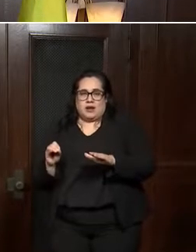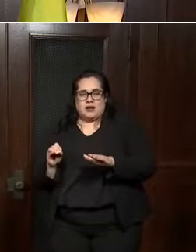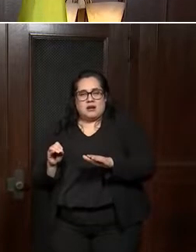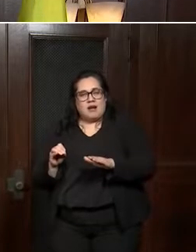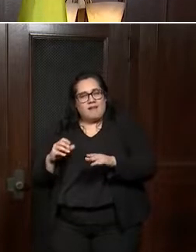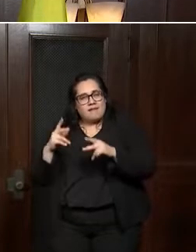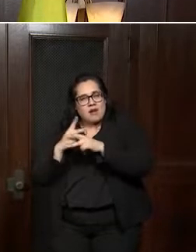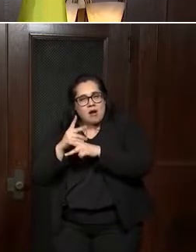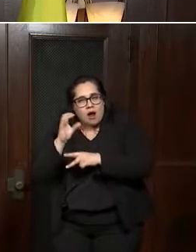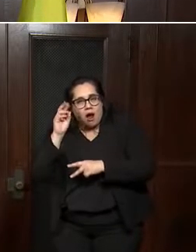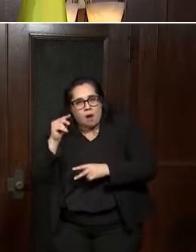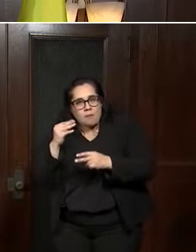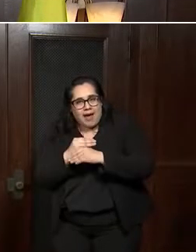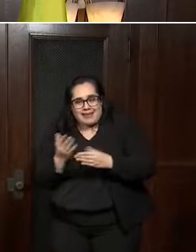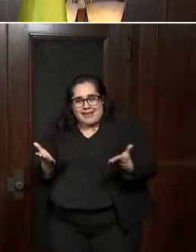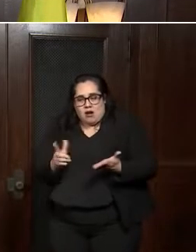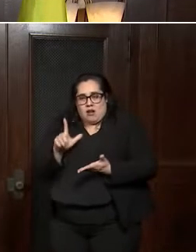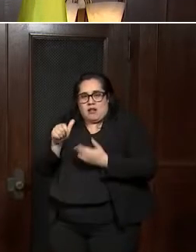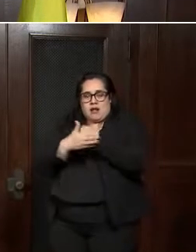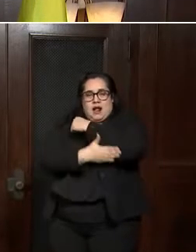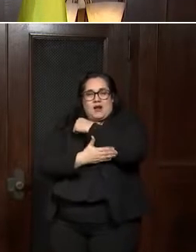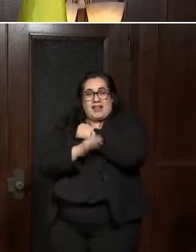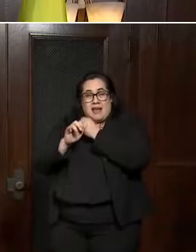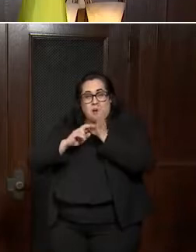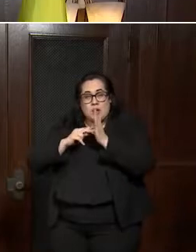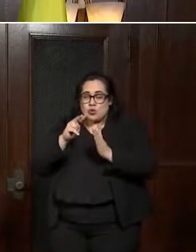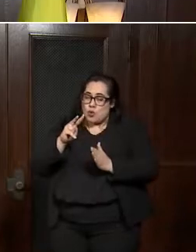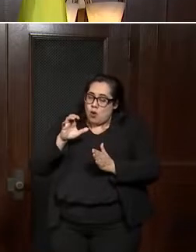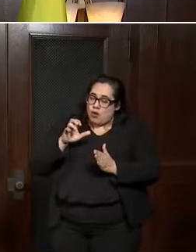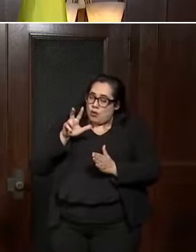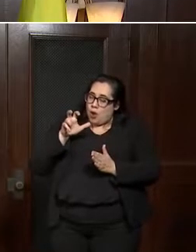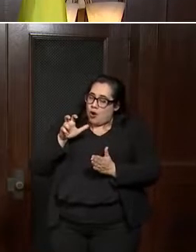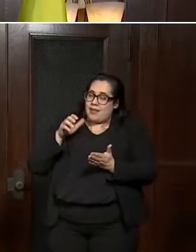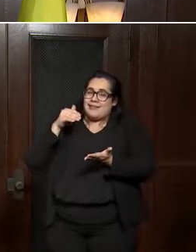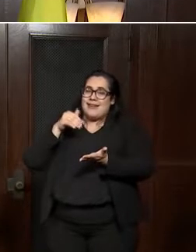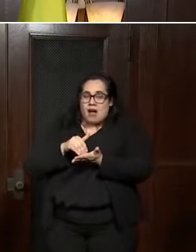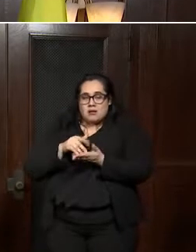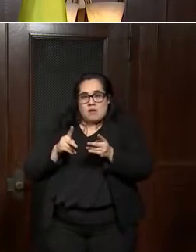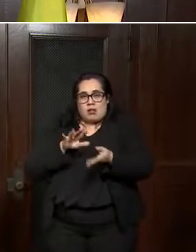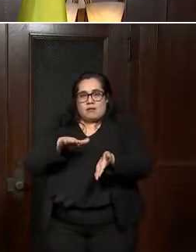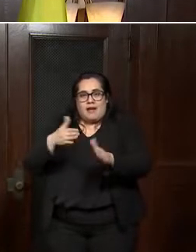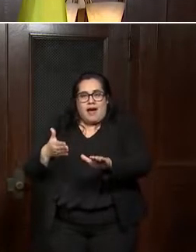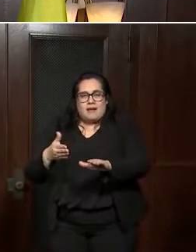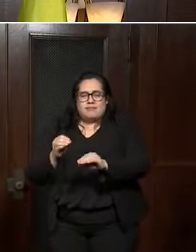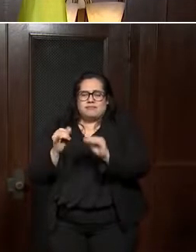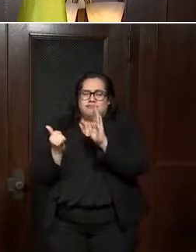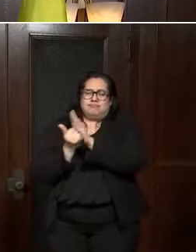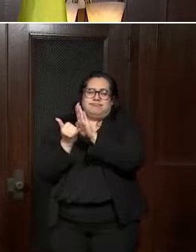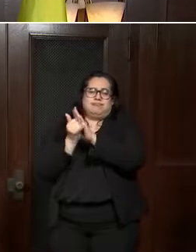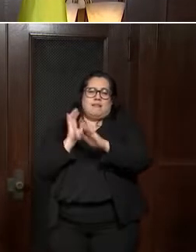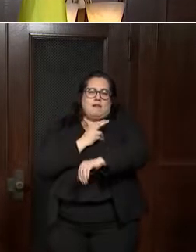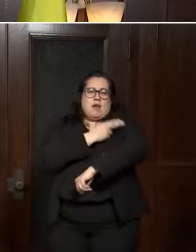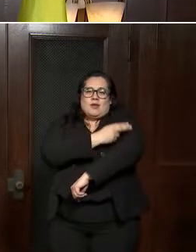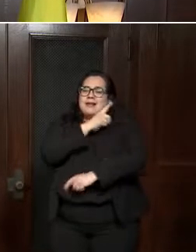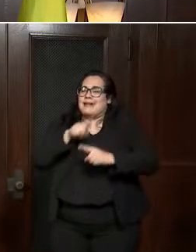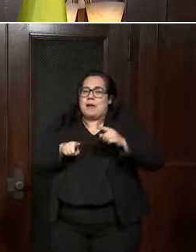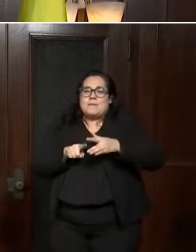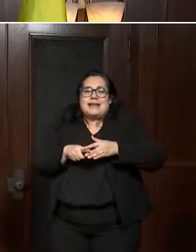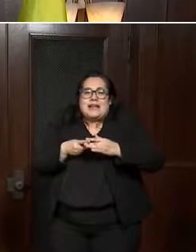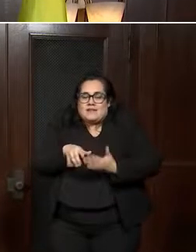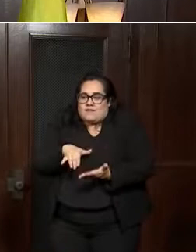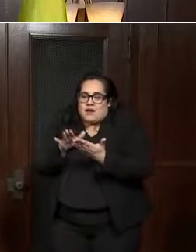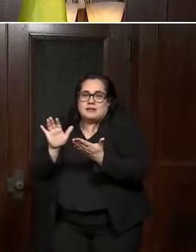math here in LA County. That's 200 to 300,000 deaths, and there's no way our hospitals could even begin to deal with